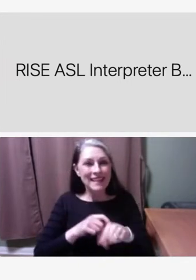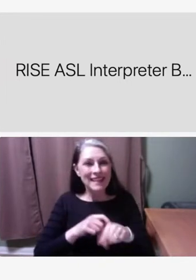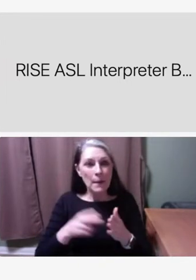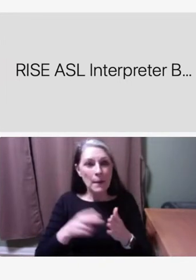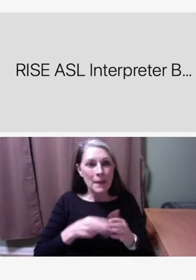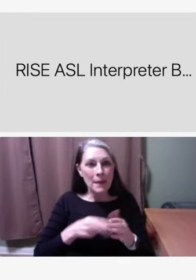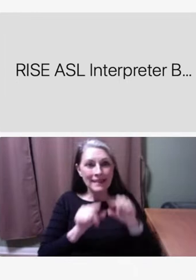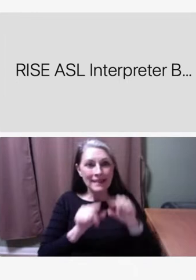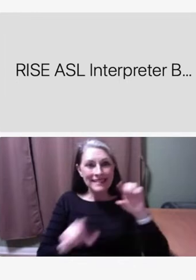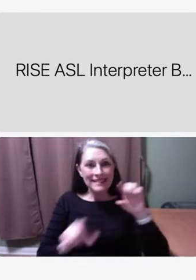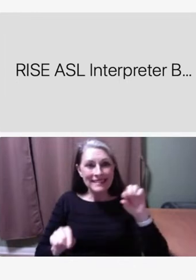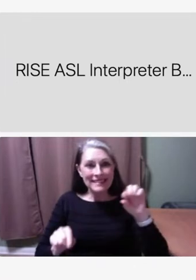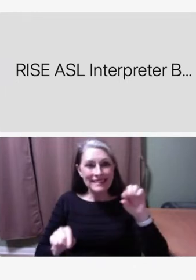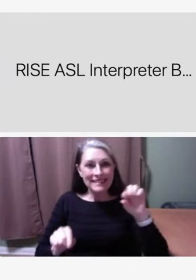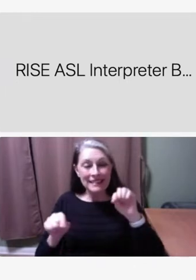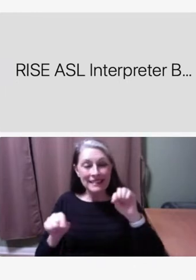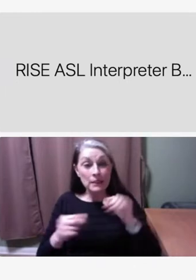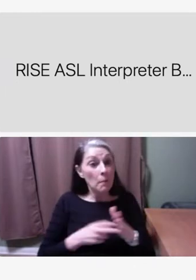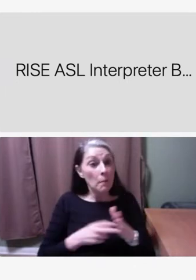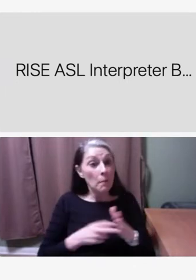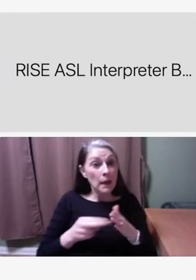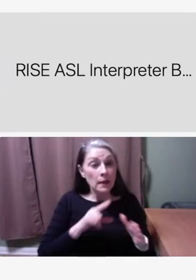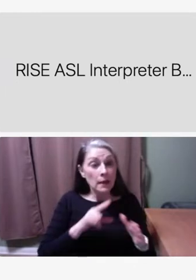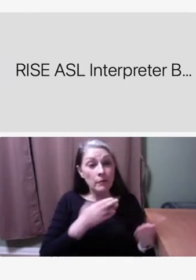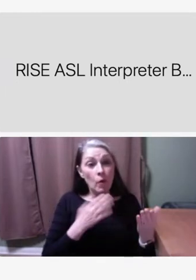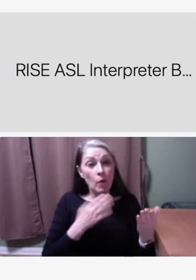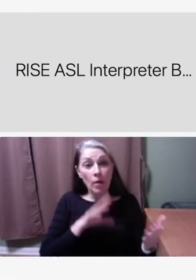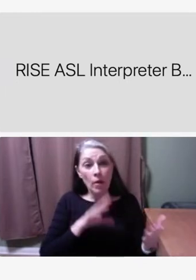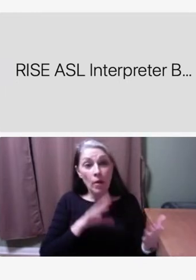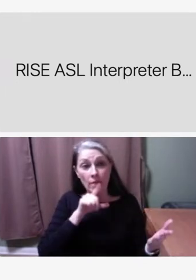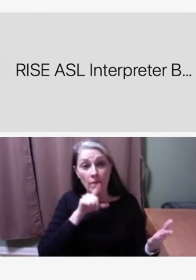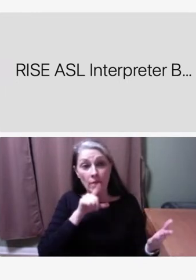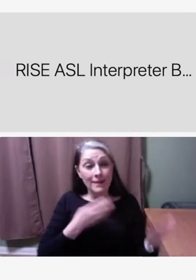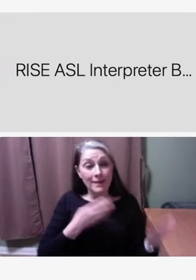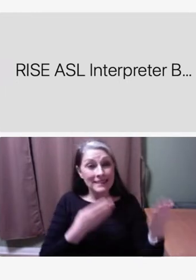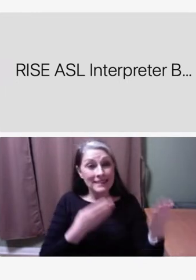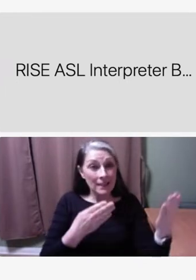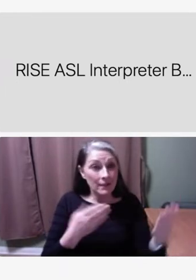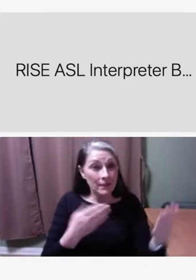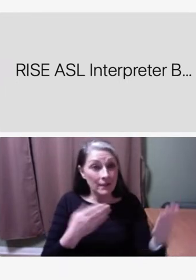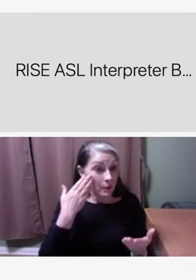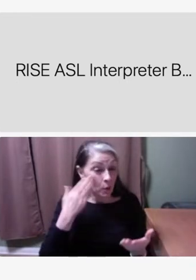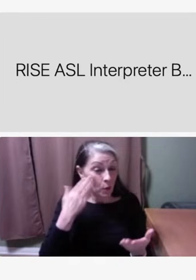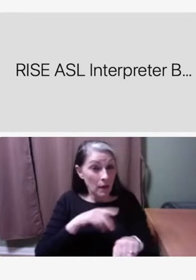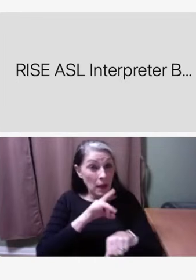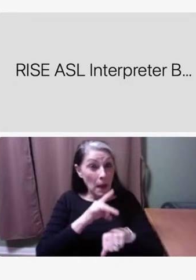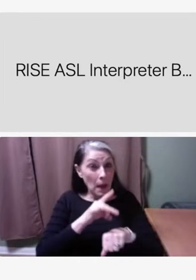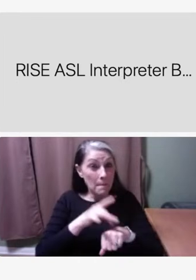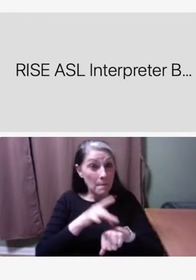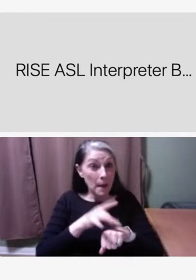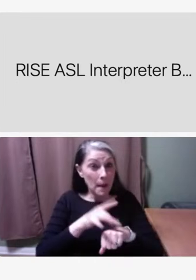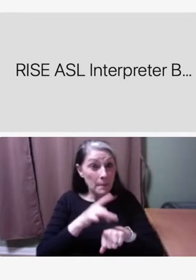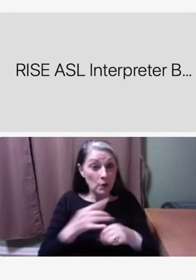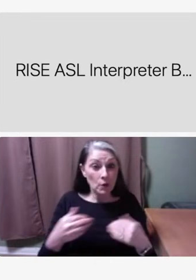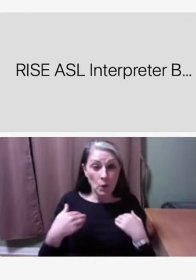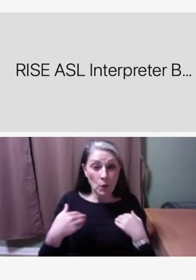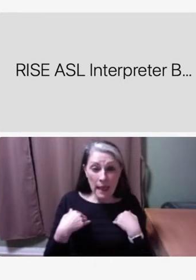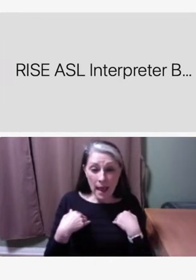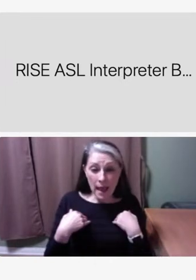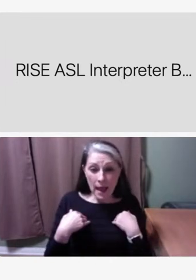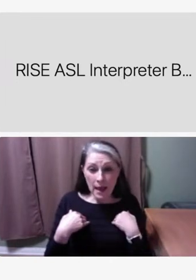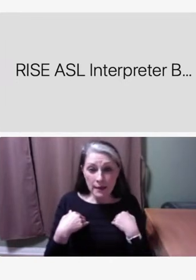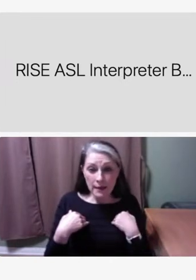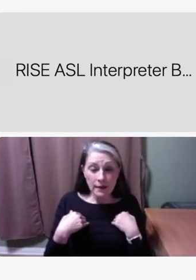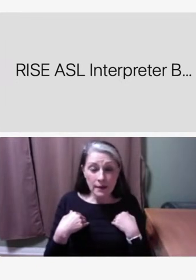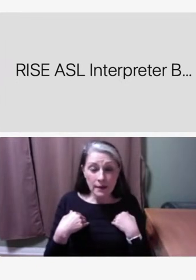painted the gnome with the little pumpkin, and there was like tea, and we had hot chocolate. Hot